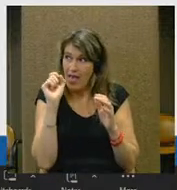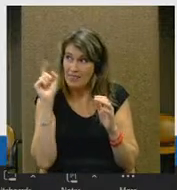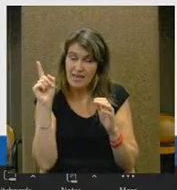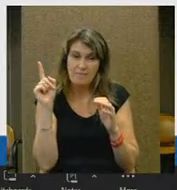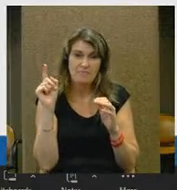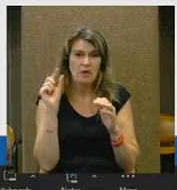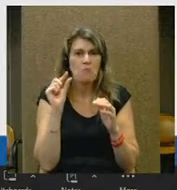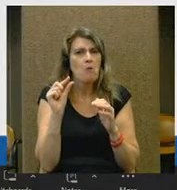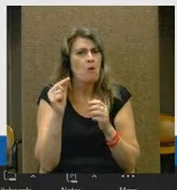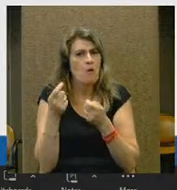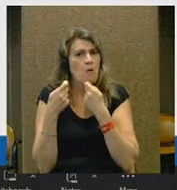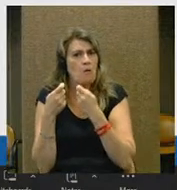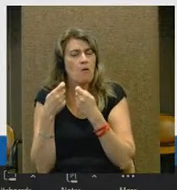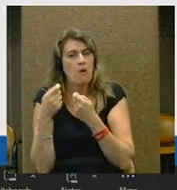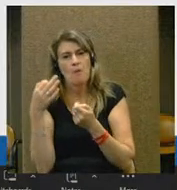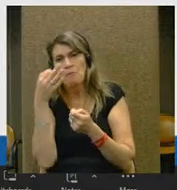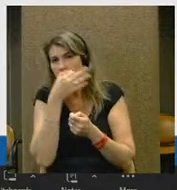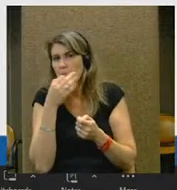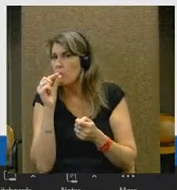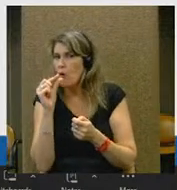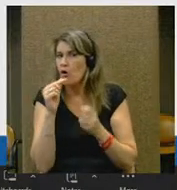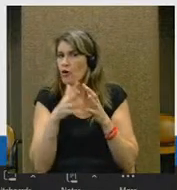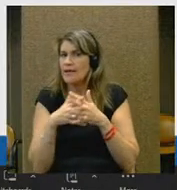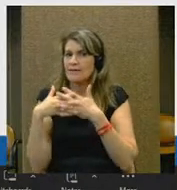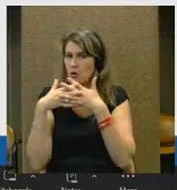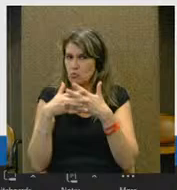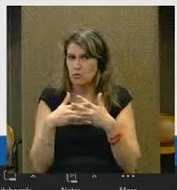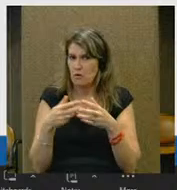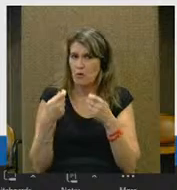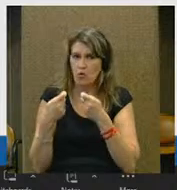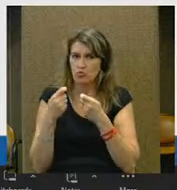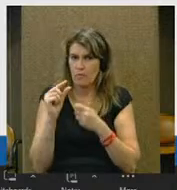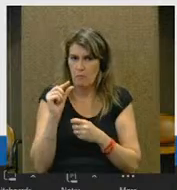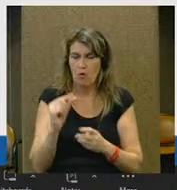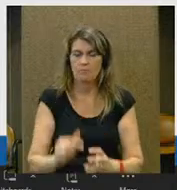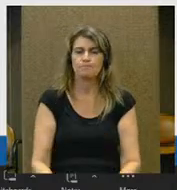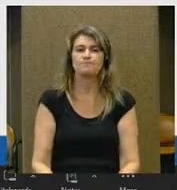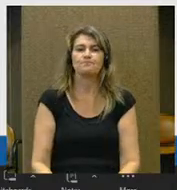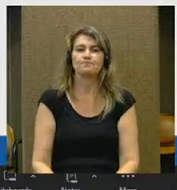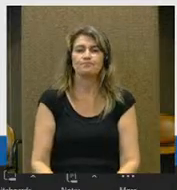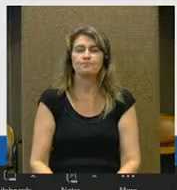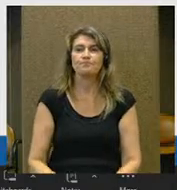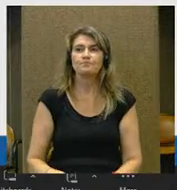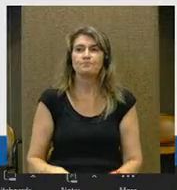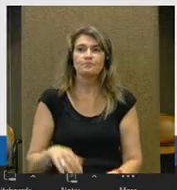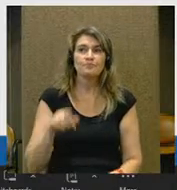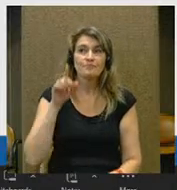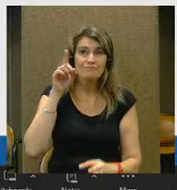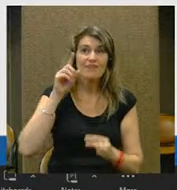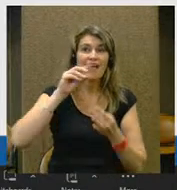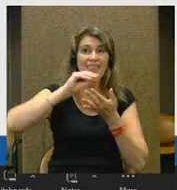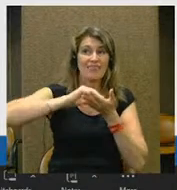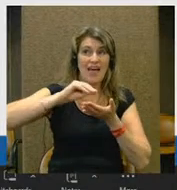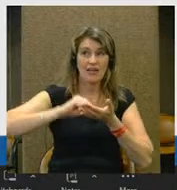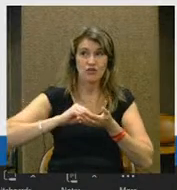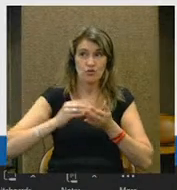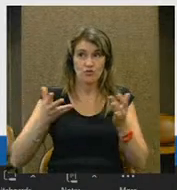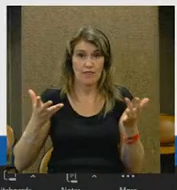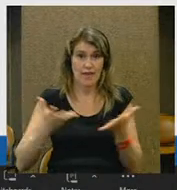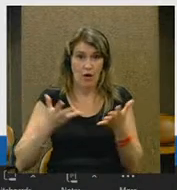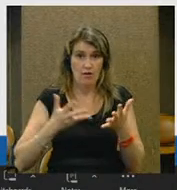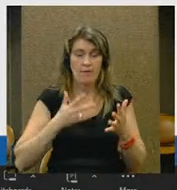So just to help you put this in perspective, and this is a bit dated, these are the most recent data we have, but in the United States